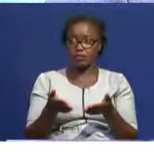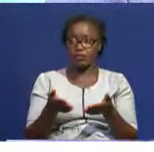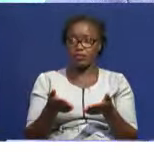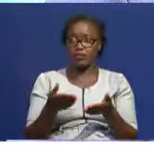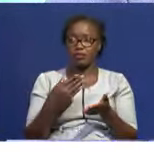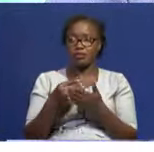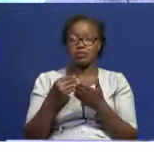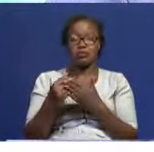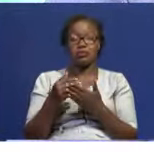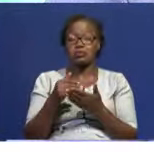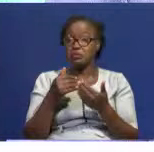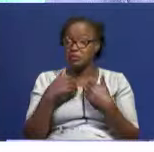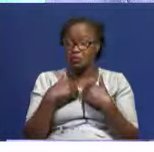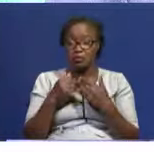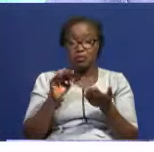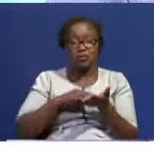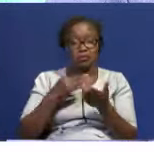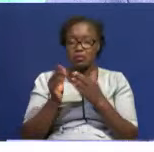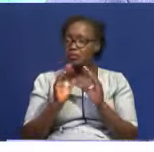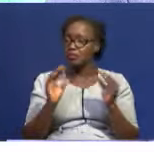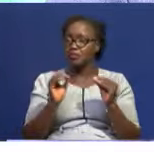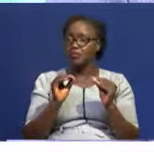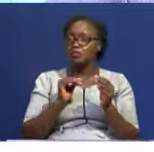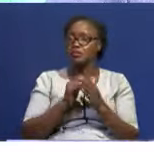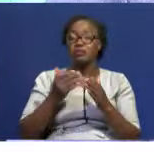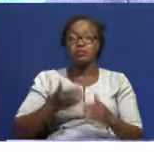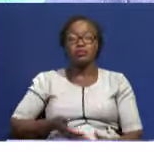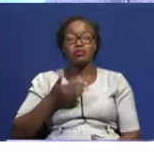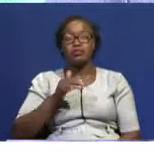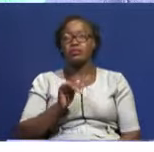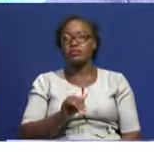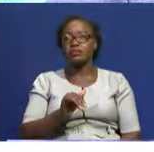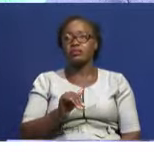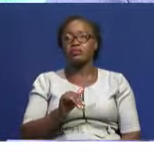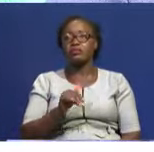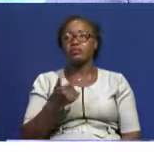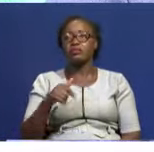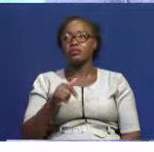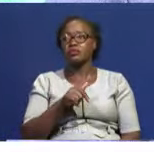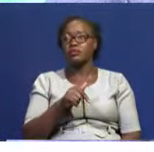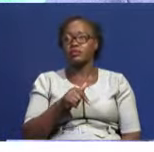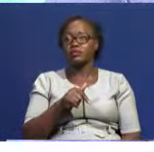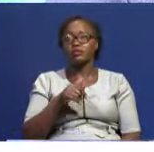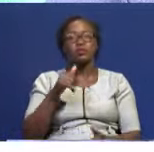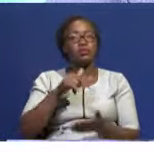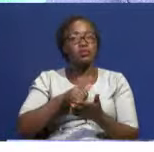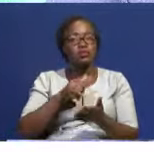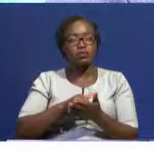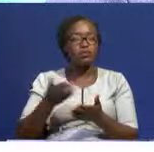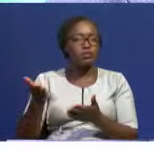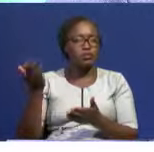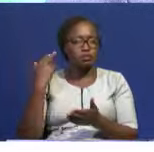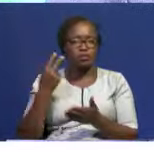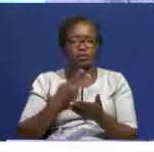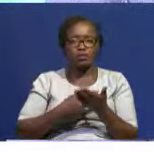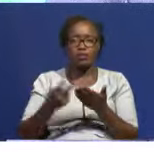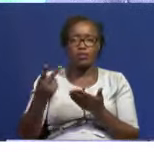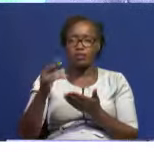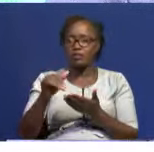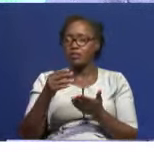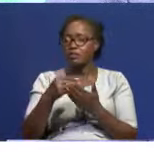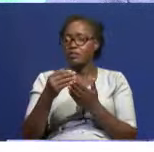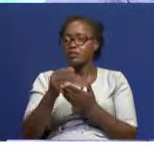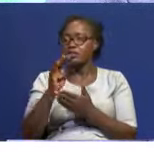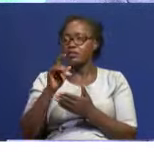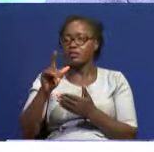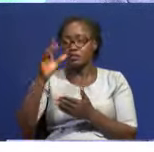any money for it. We are not funded for it. We are just angry that we can actually insist for the last 2 weeks that the finance bill